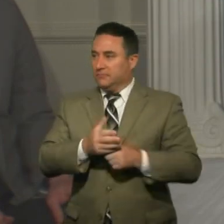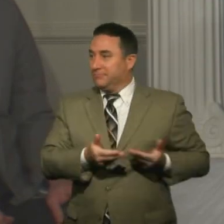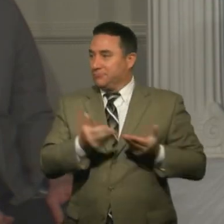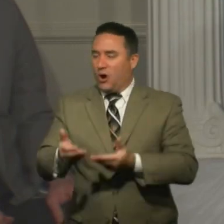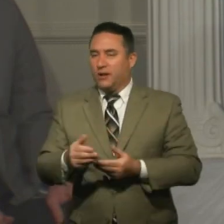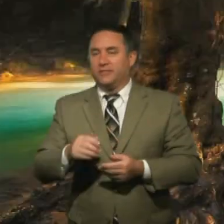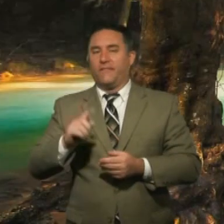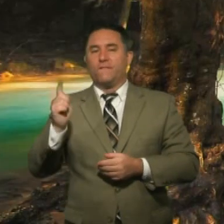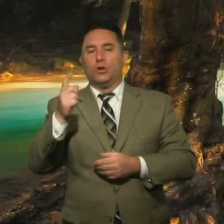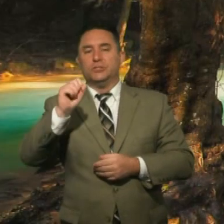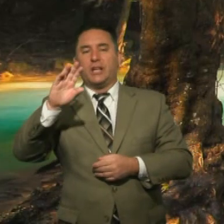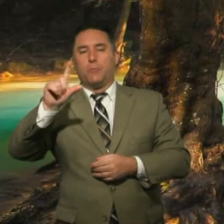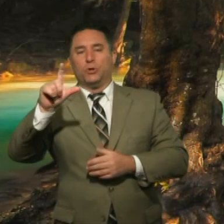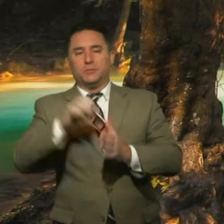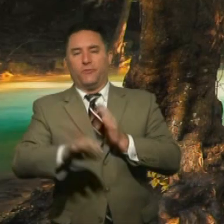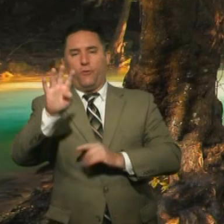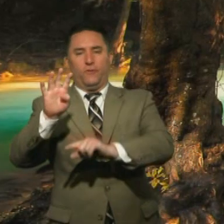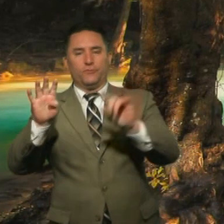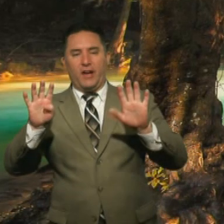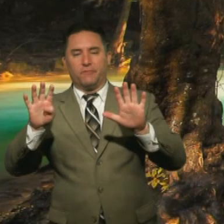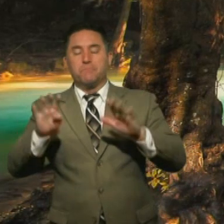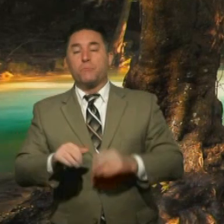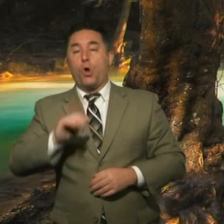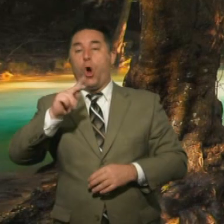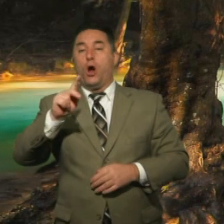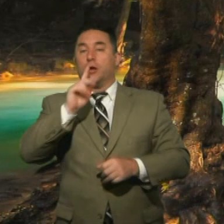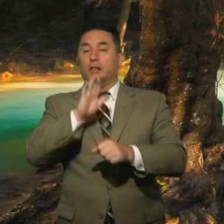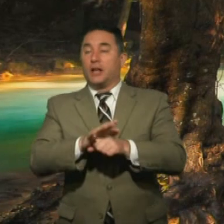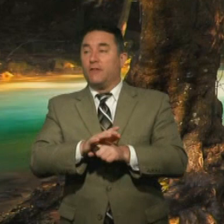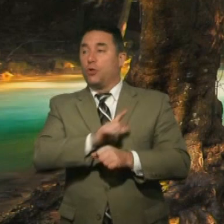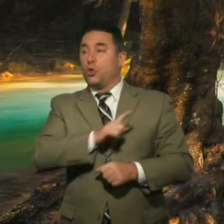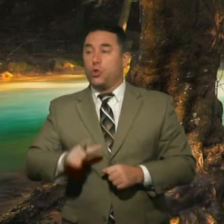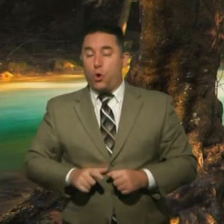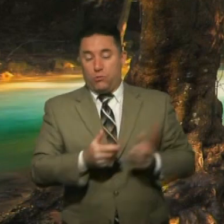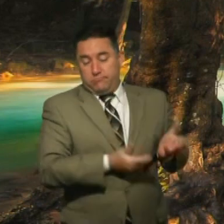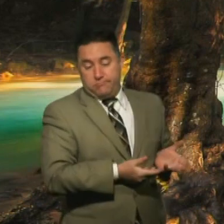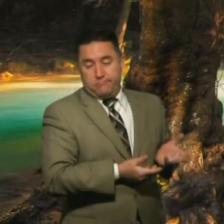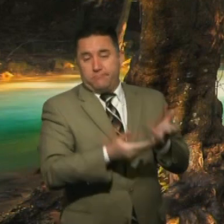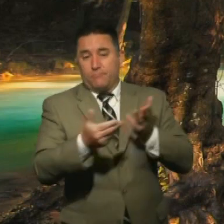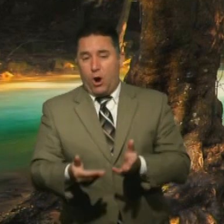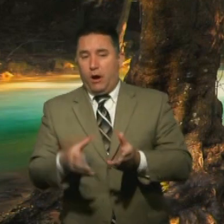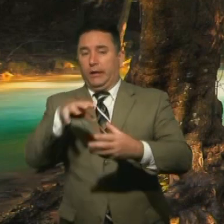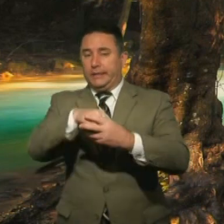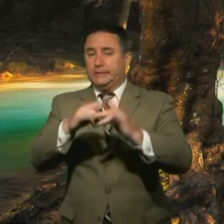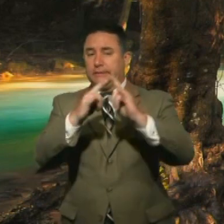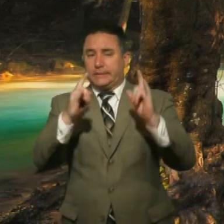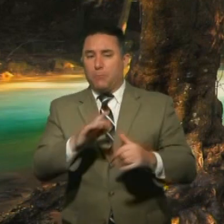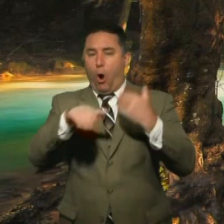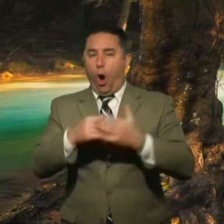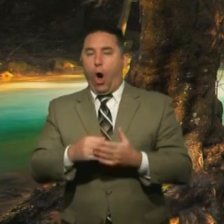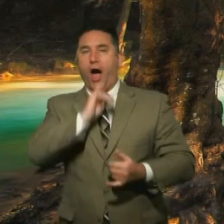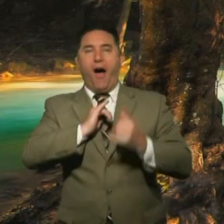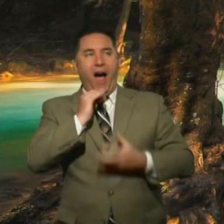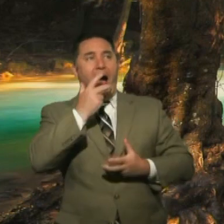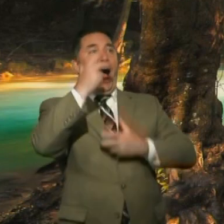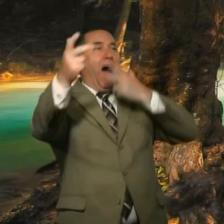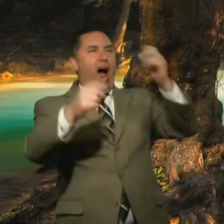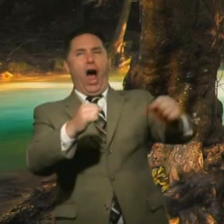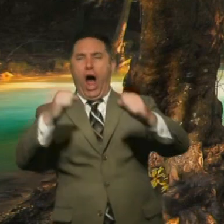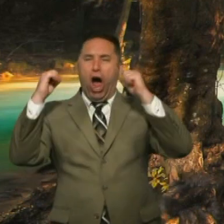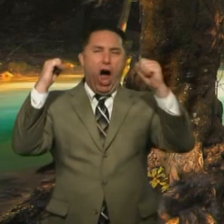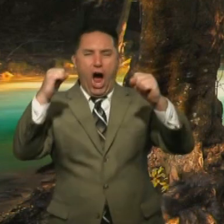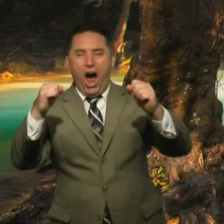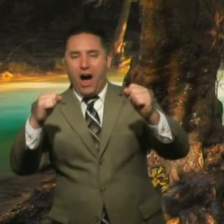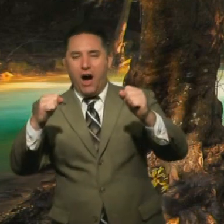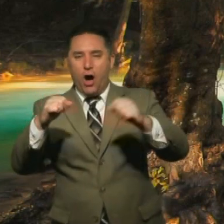Samuel 4 Verse 5, the ark of the covenant of the Lord came into the camp. All Israel shouted with a great shout, so